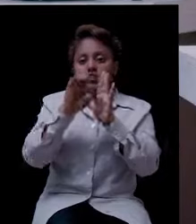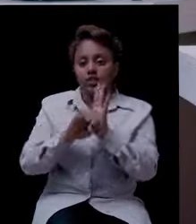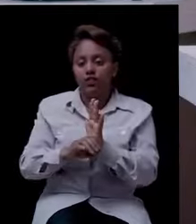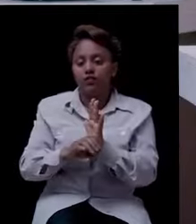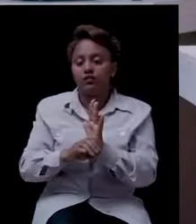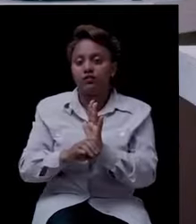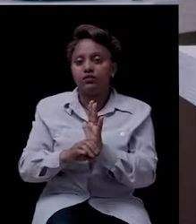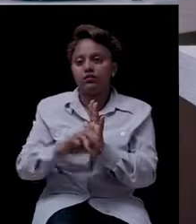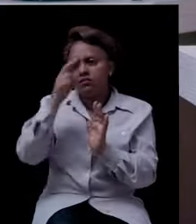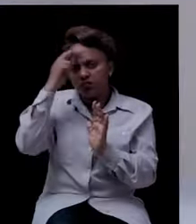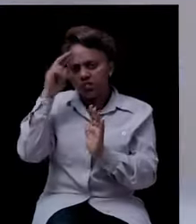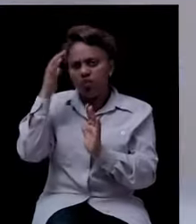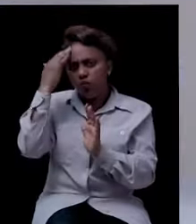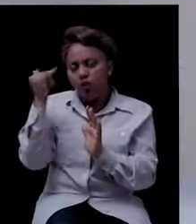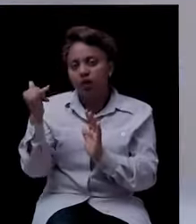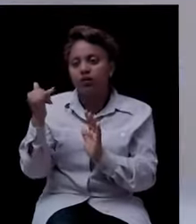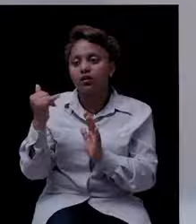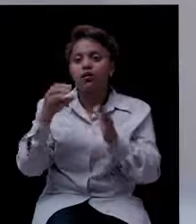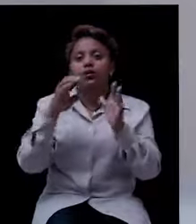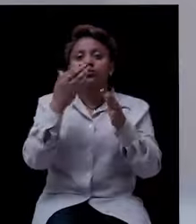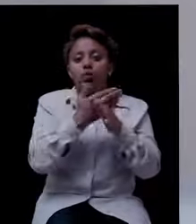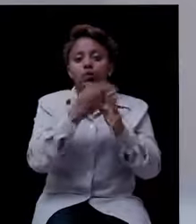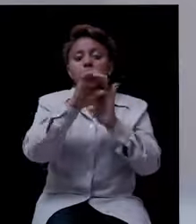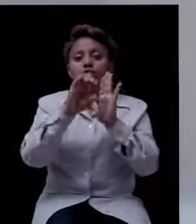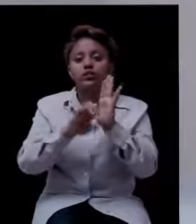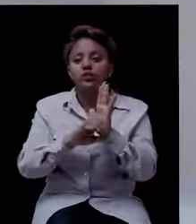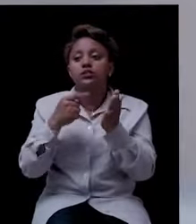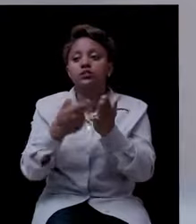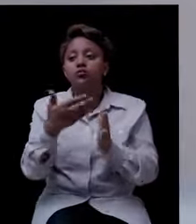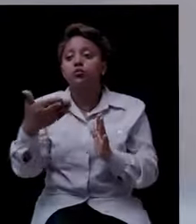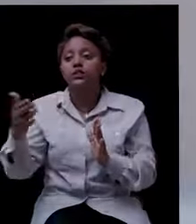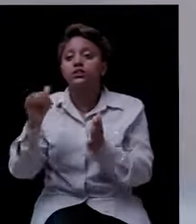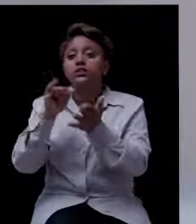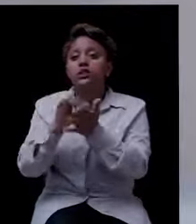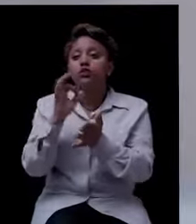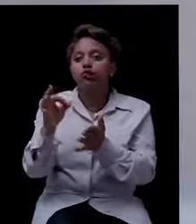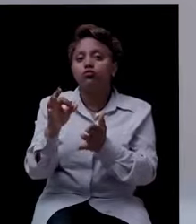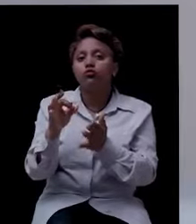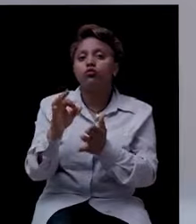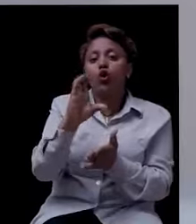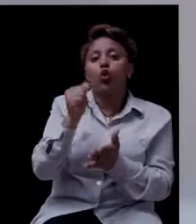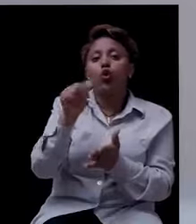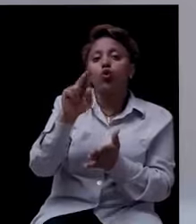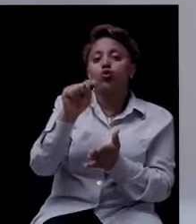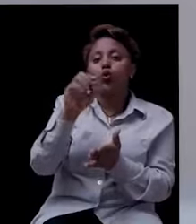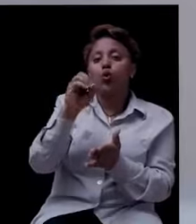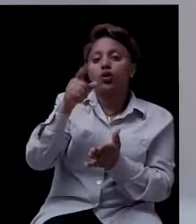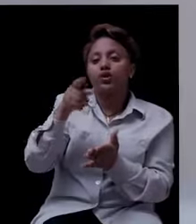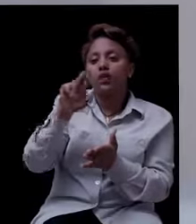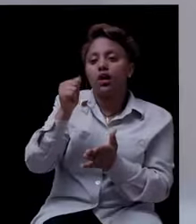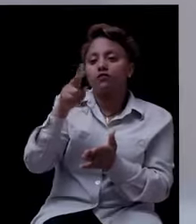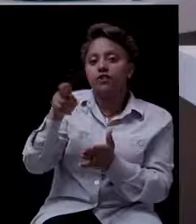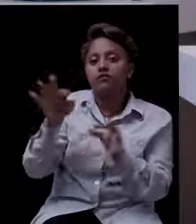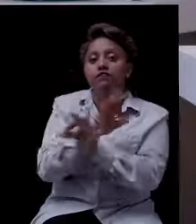blockchain, it cannot be tampered with. The reason why blockchain gets this property is that of the cryptographic